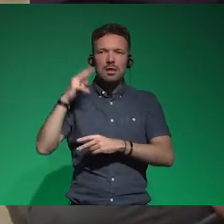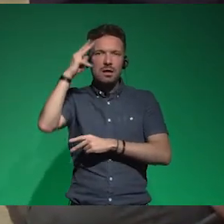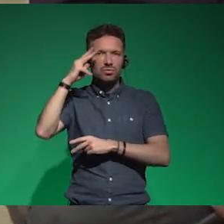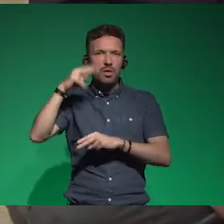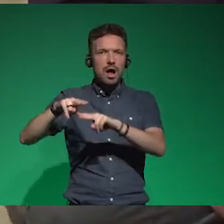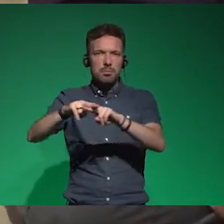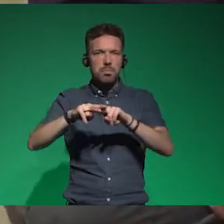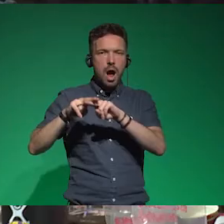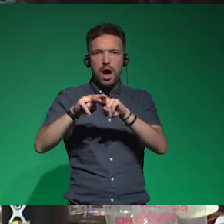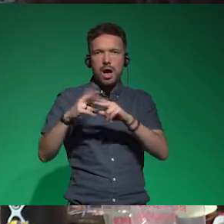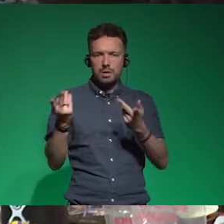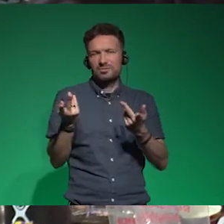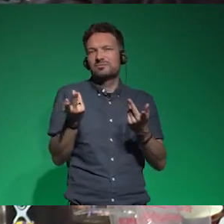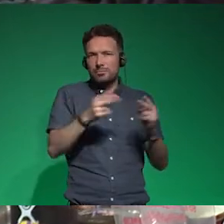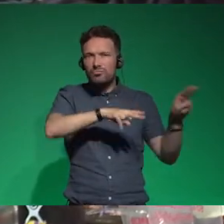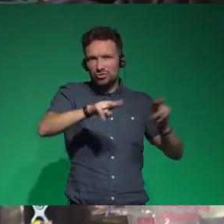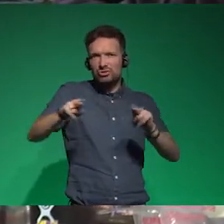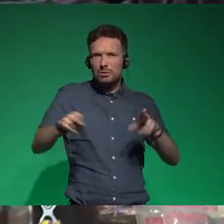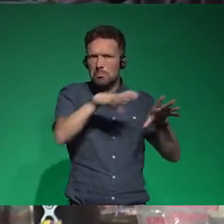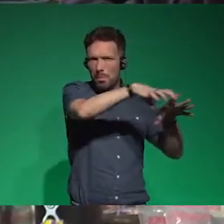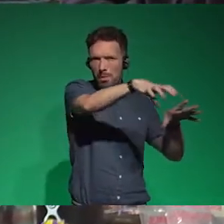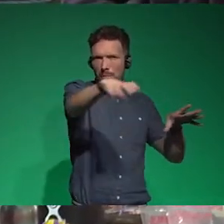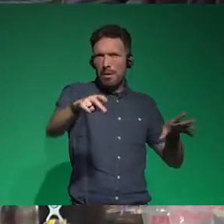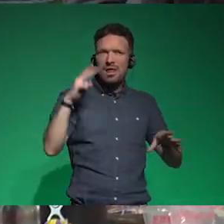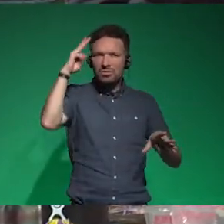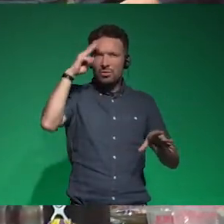maritime based national parks.